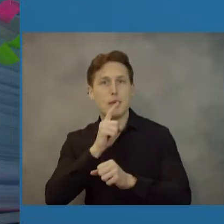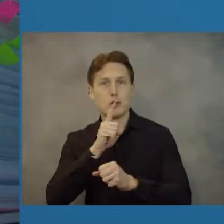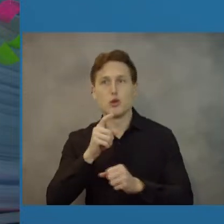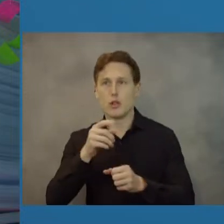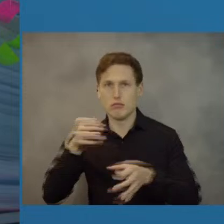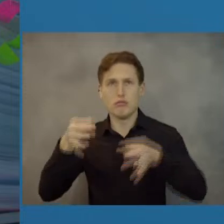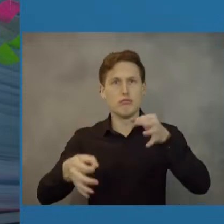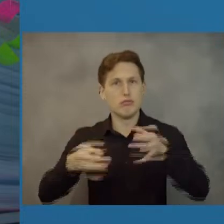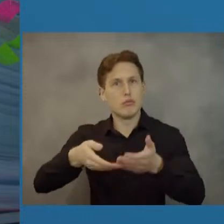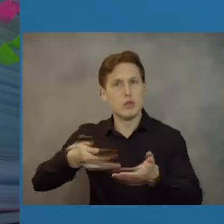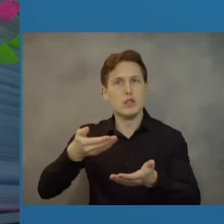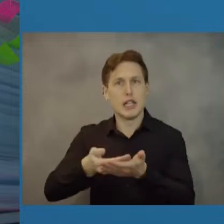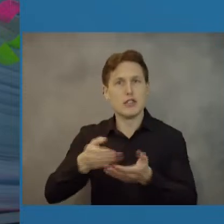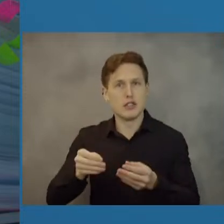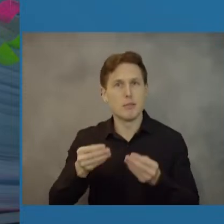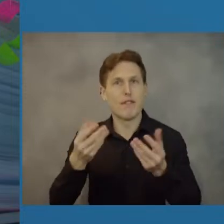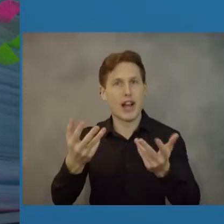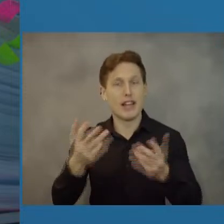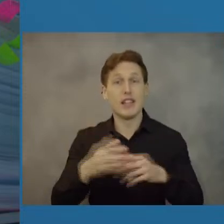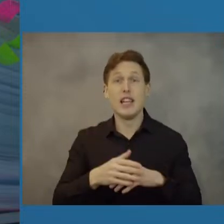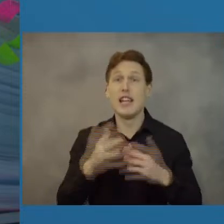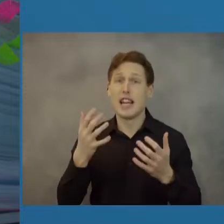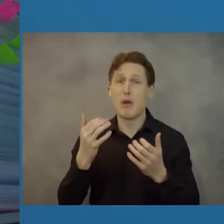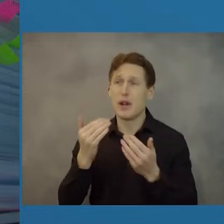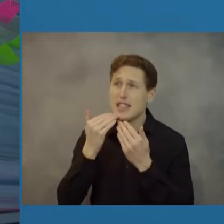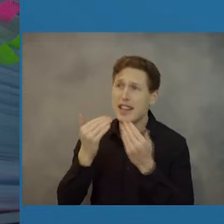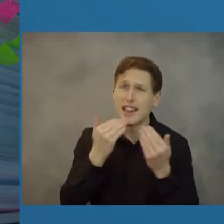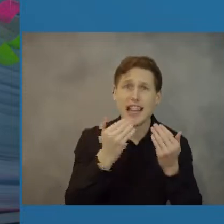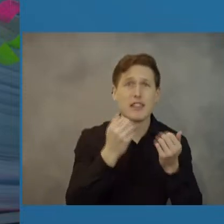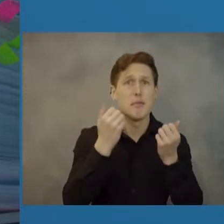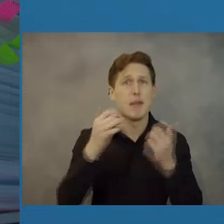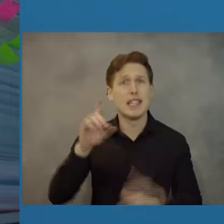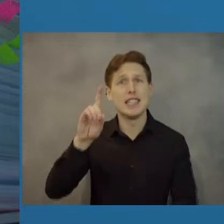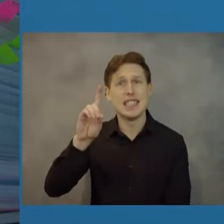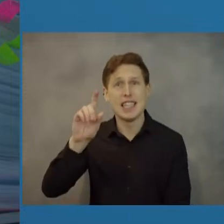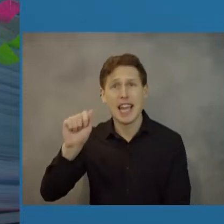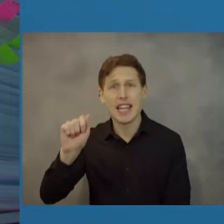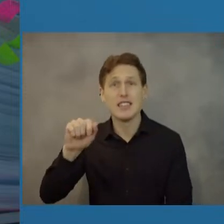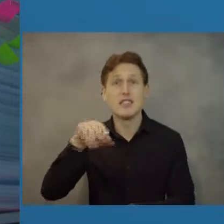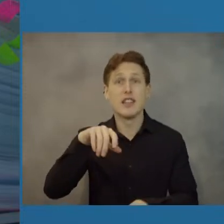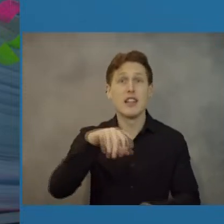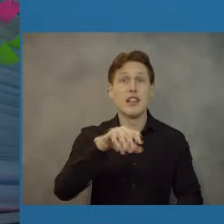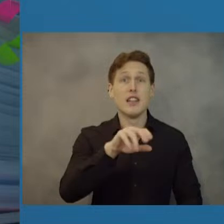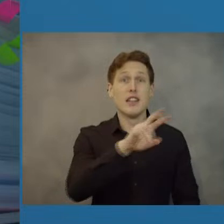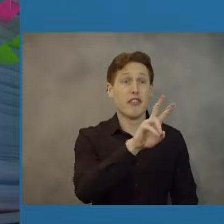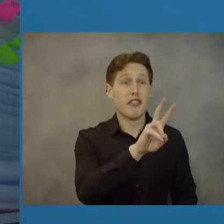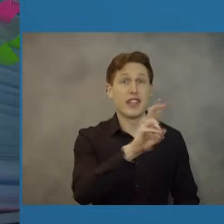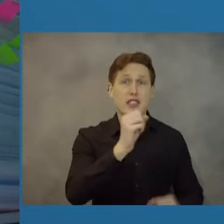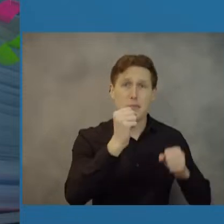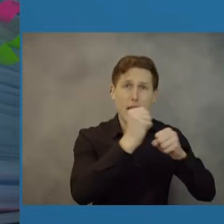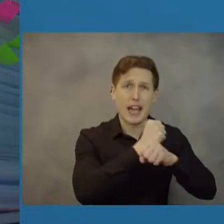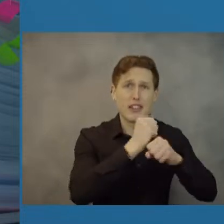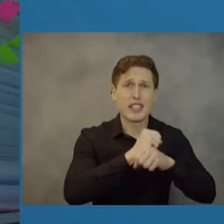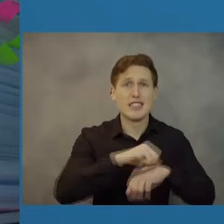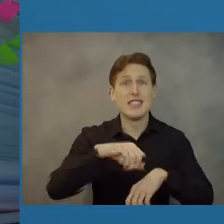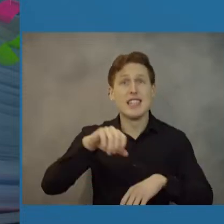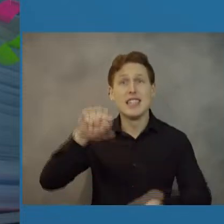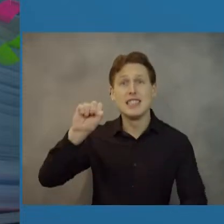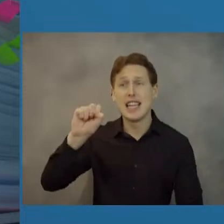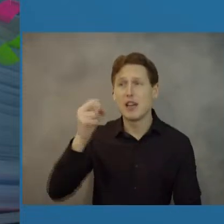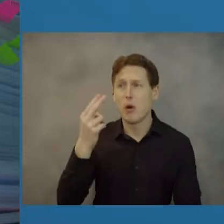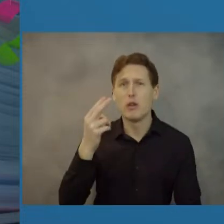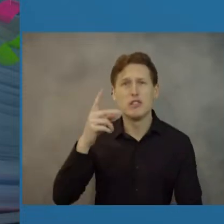thank the many district attorneys, victims advocates, and other stakeholders who worked hard to ensure that we found the right